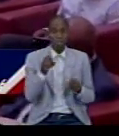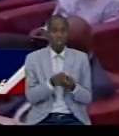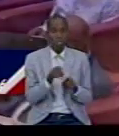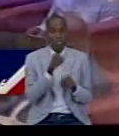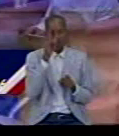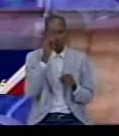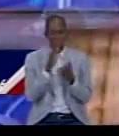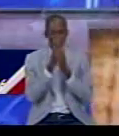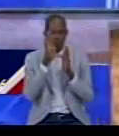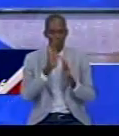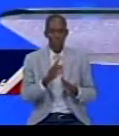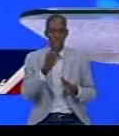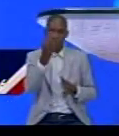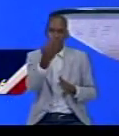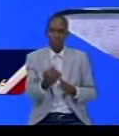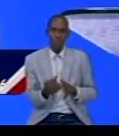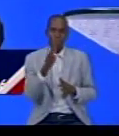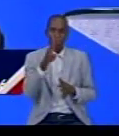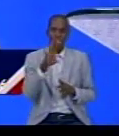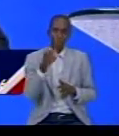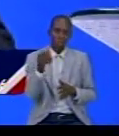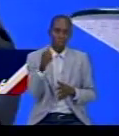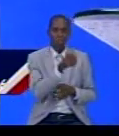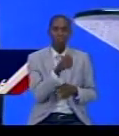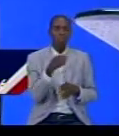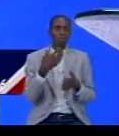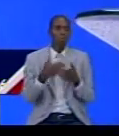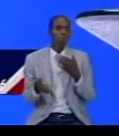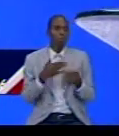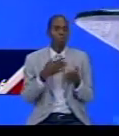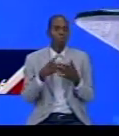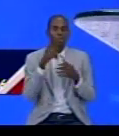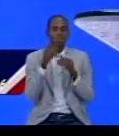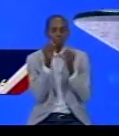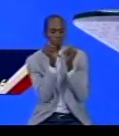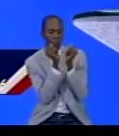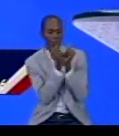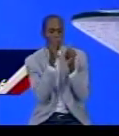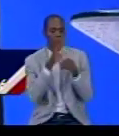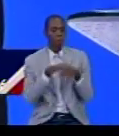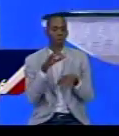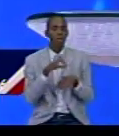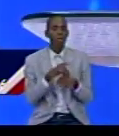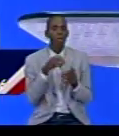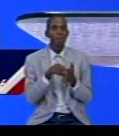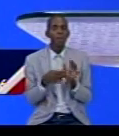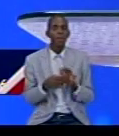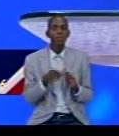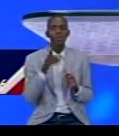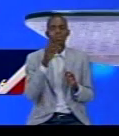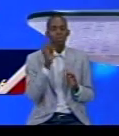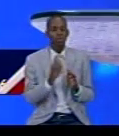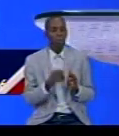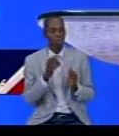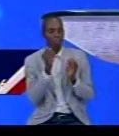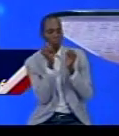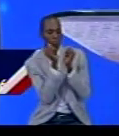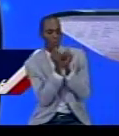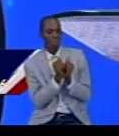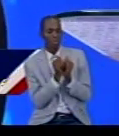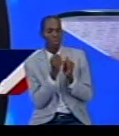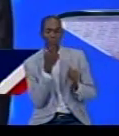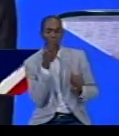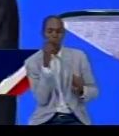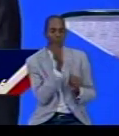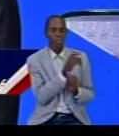by yourself, whatsoever you bind on earth, what does that mean? You can bind that decree of Nebuchadnezzar,